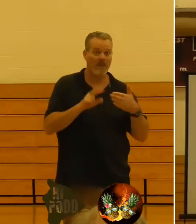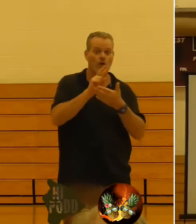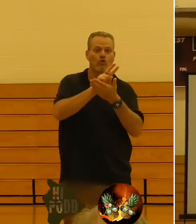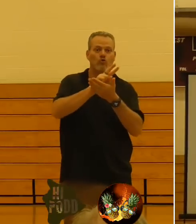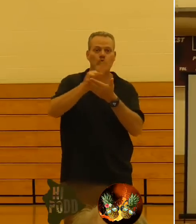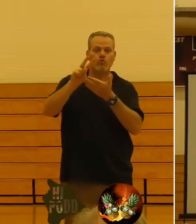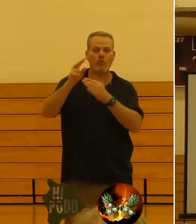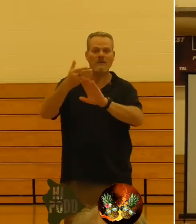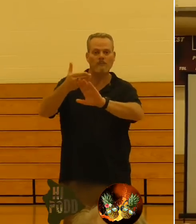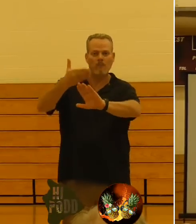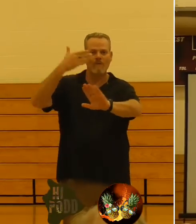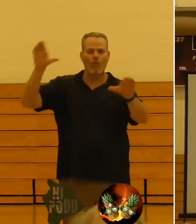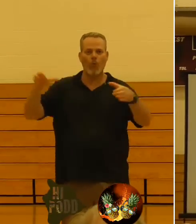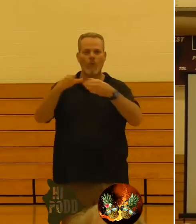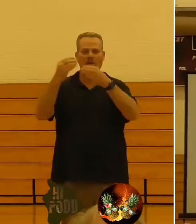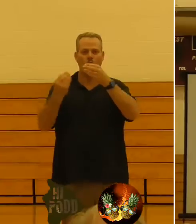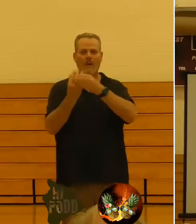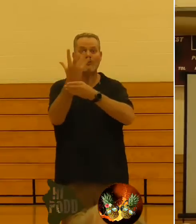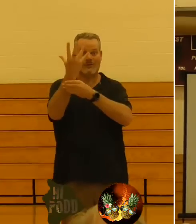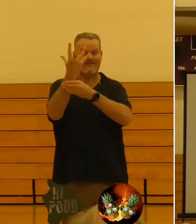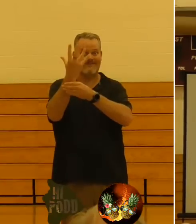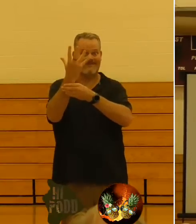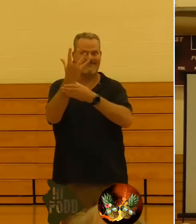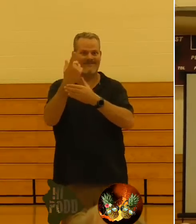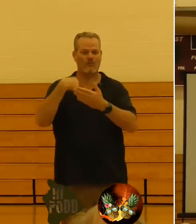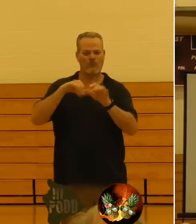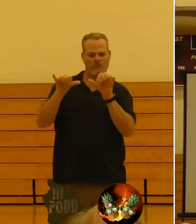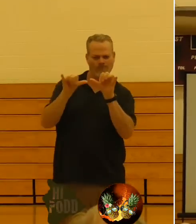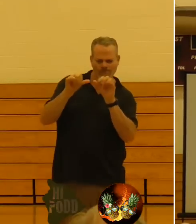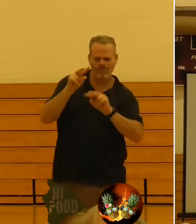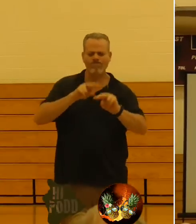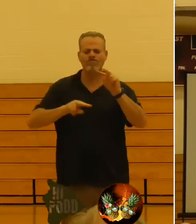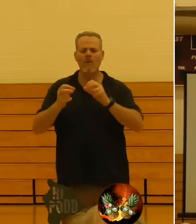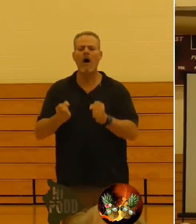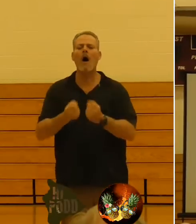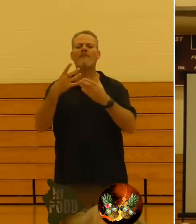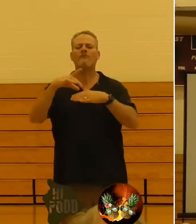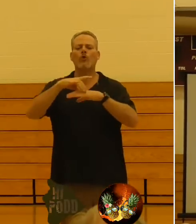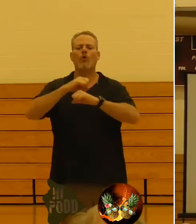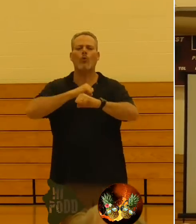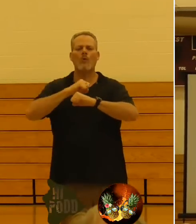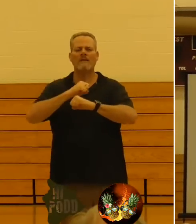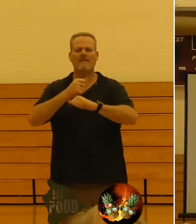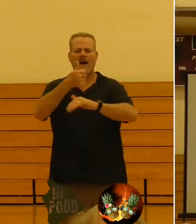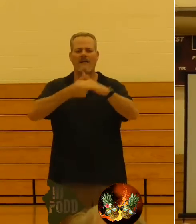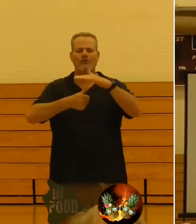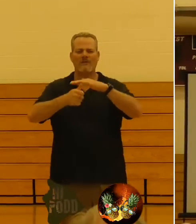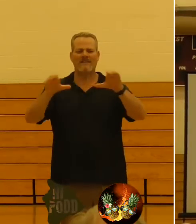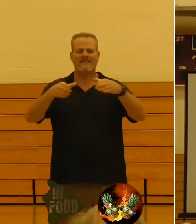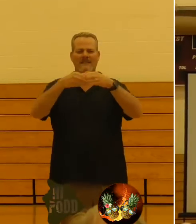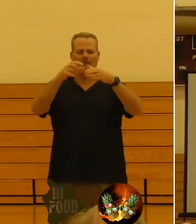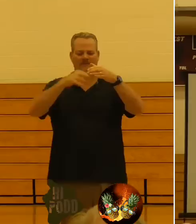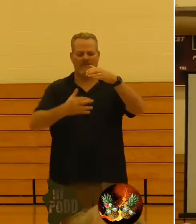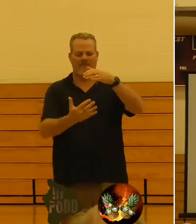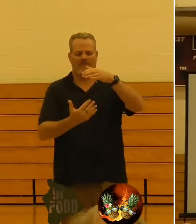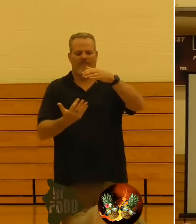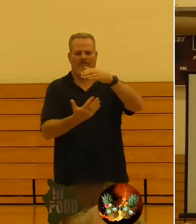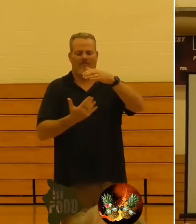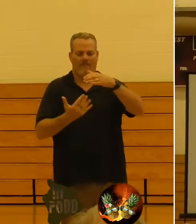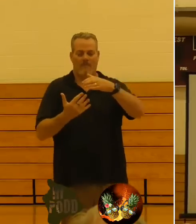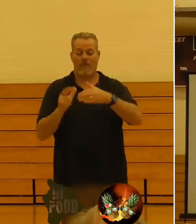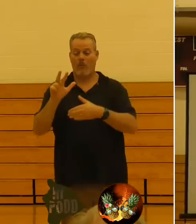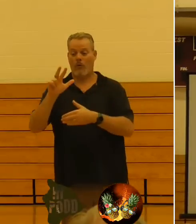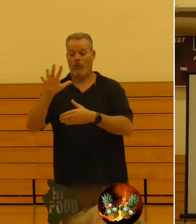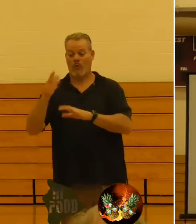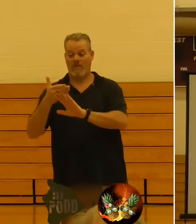to the eruption, we're looking at the number of earthquakes underneath the summit. So just prior to July, we had